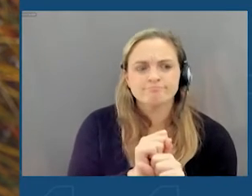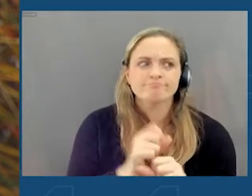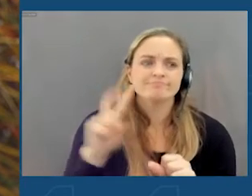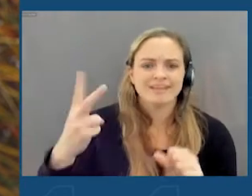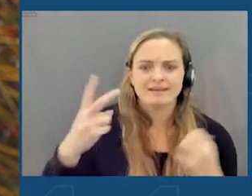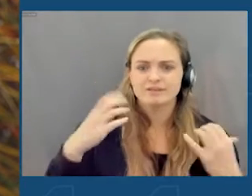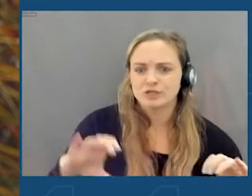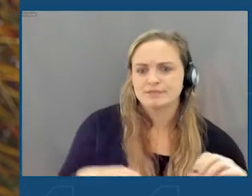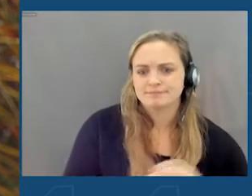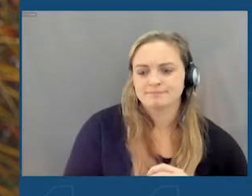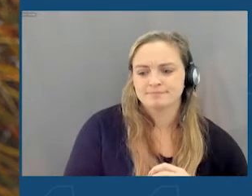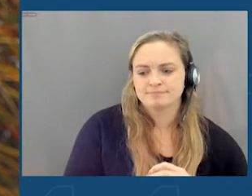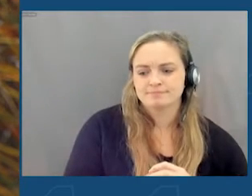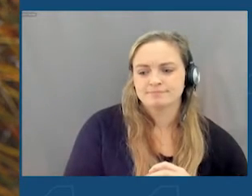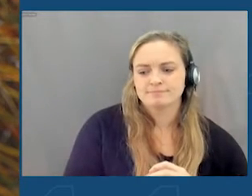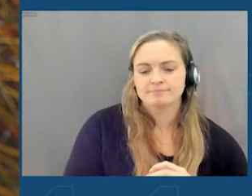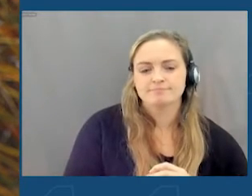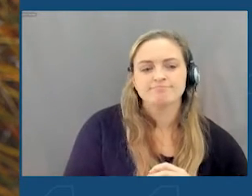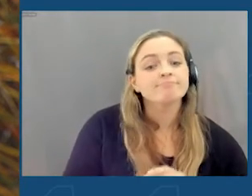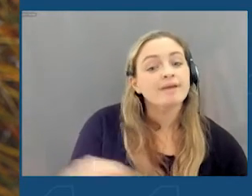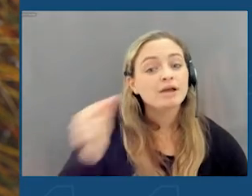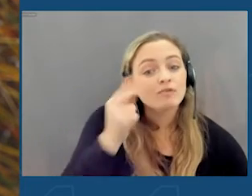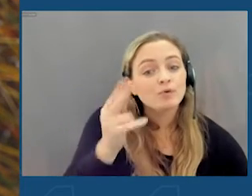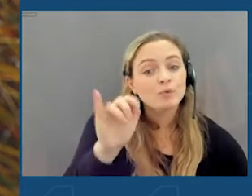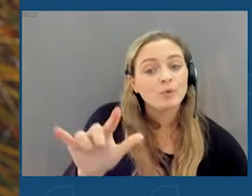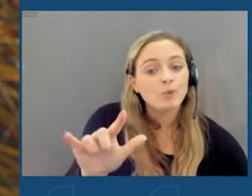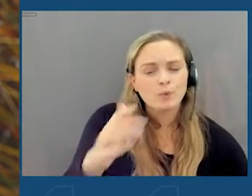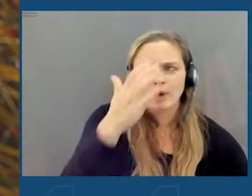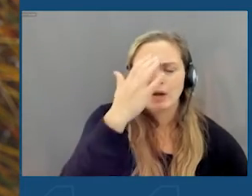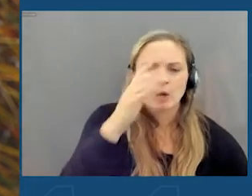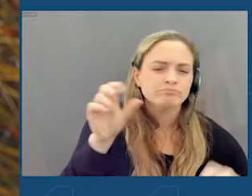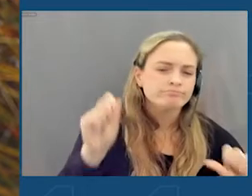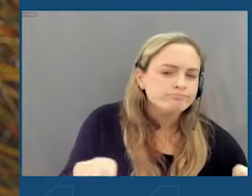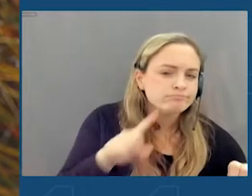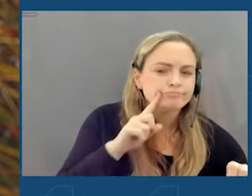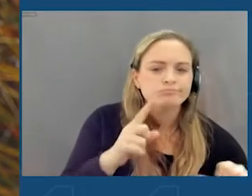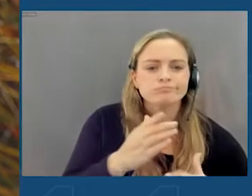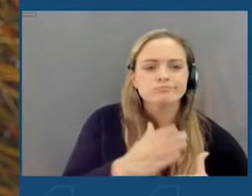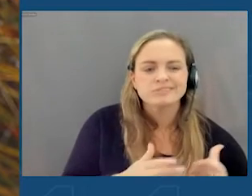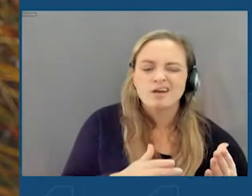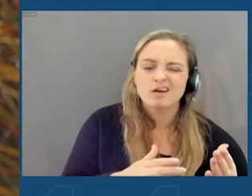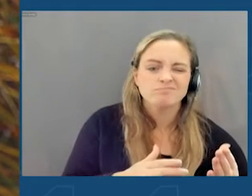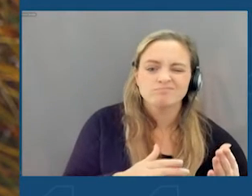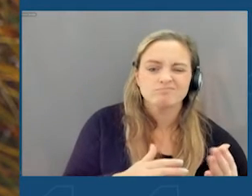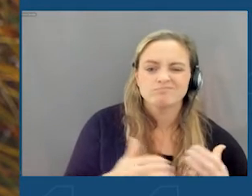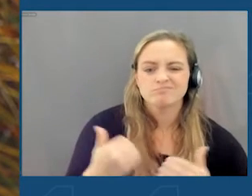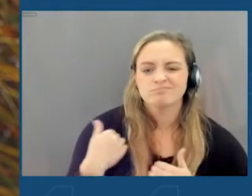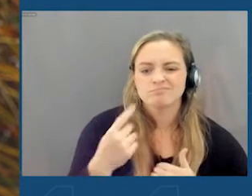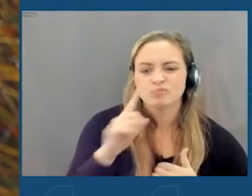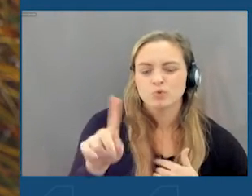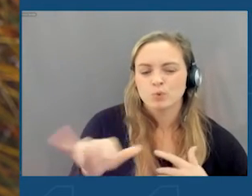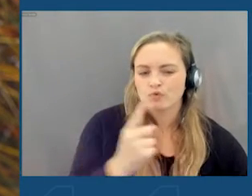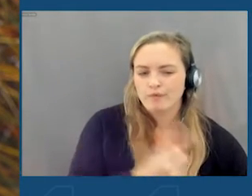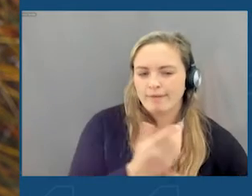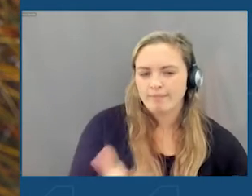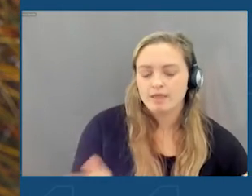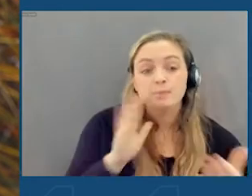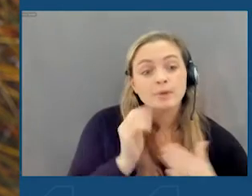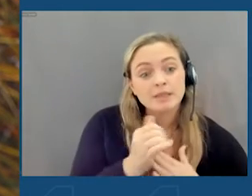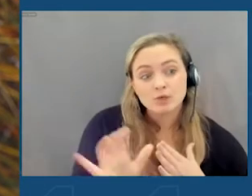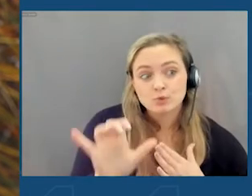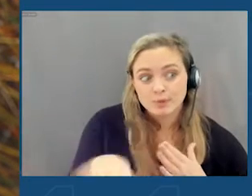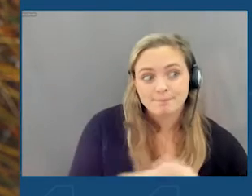chance. And Governor Hochul, I know you're going to probably take some heat over doing the right thing, but that's what leadership